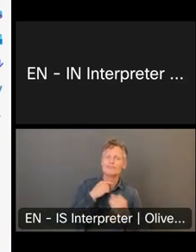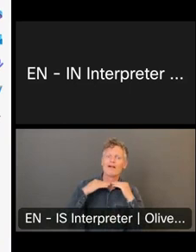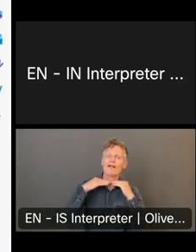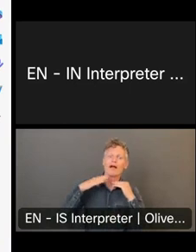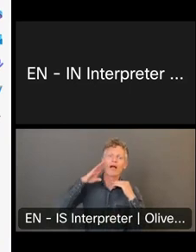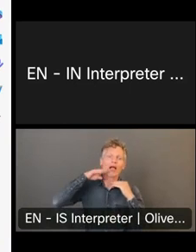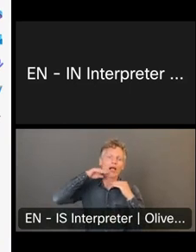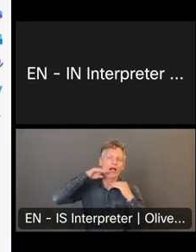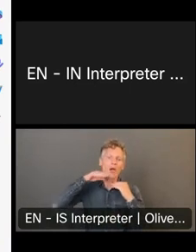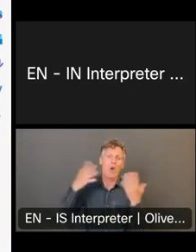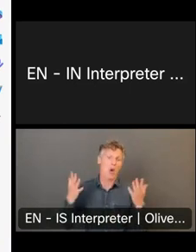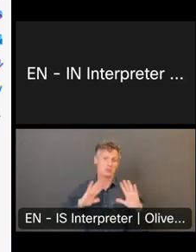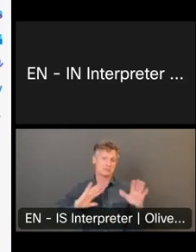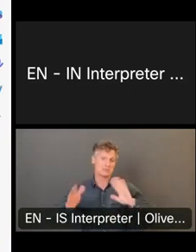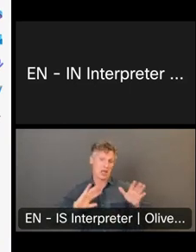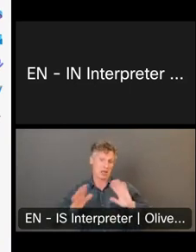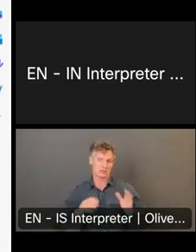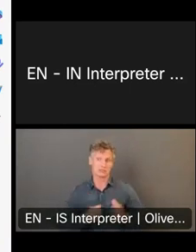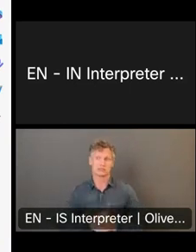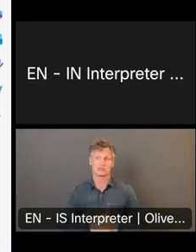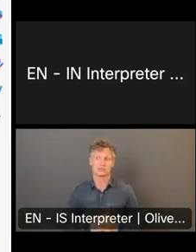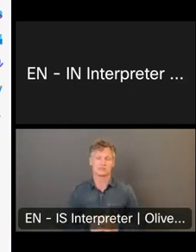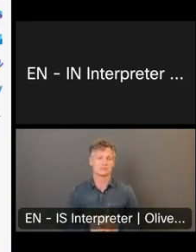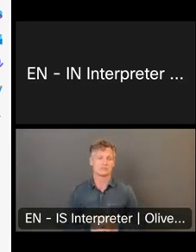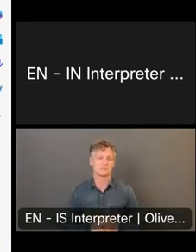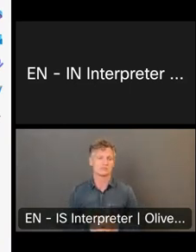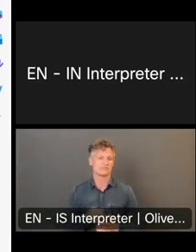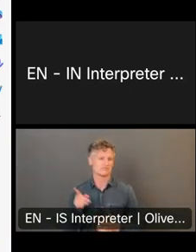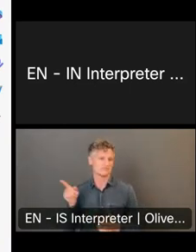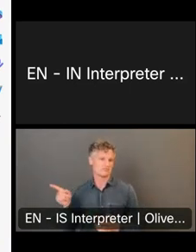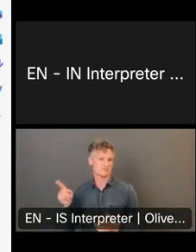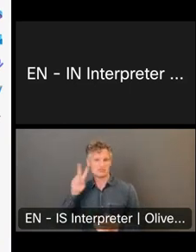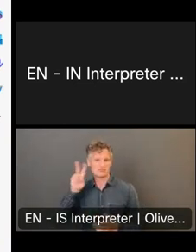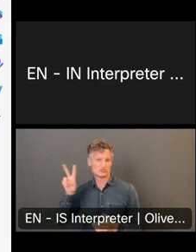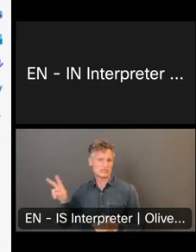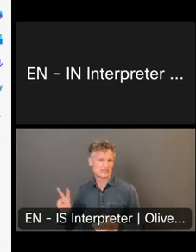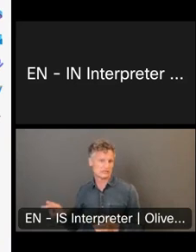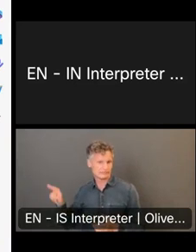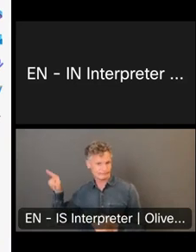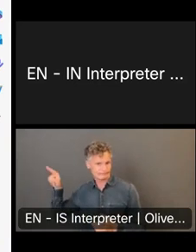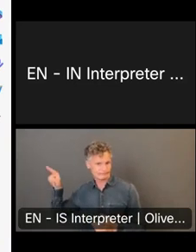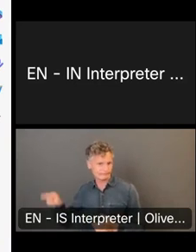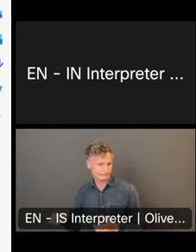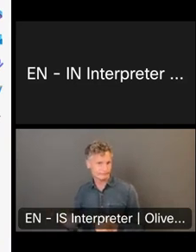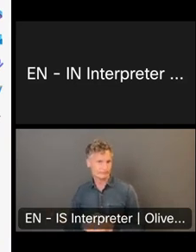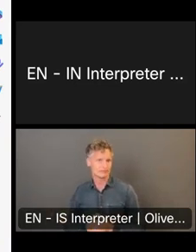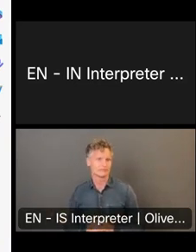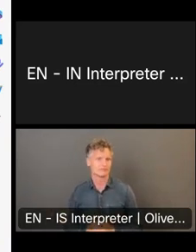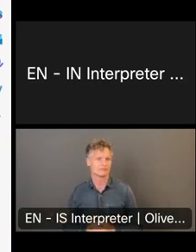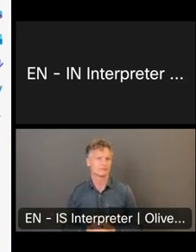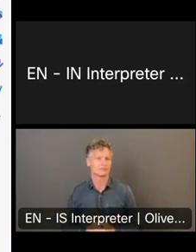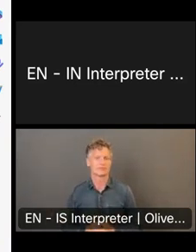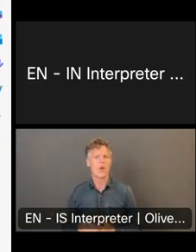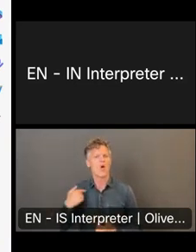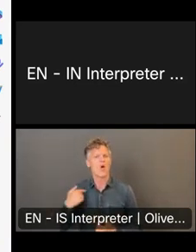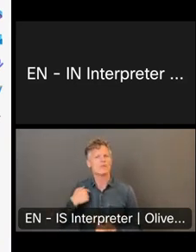the hero-oriented counterforce tending toward a maximization of salience and perceptual discriminability. So a lot of this is not new. I'm just